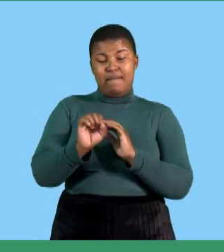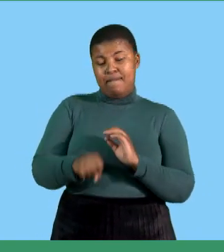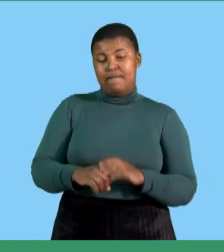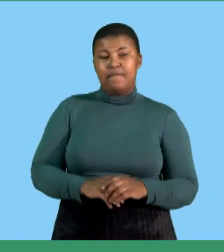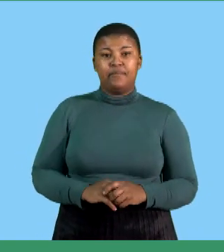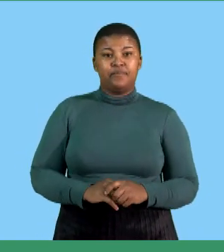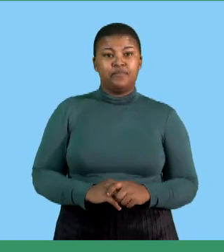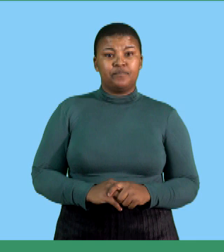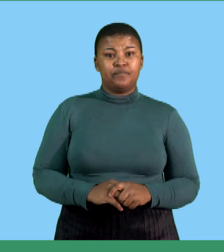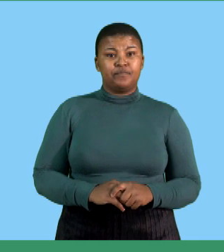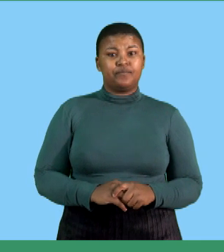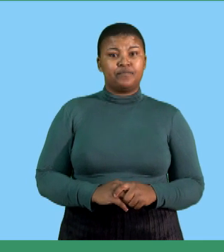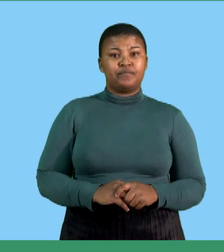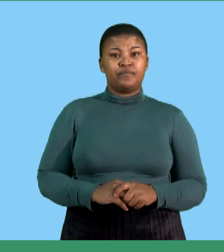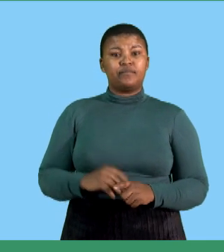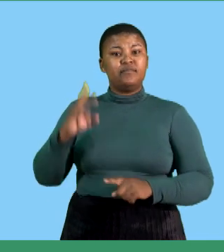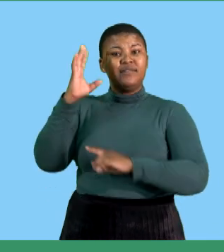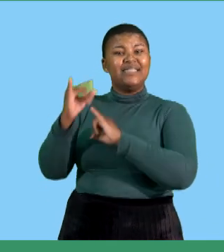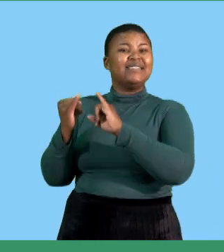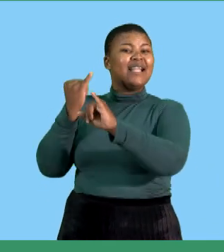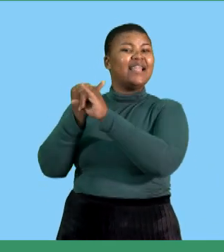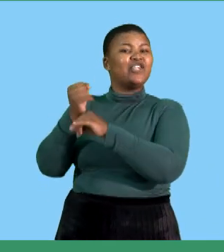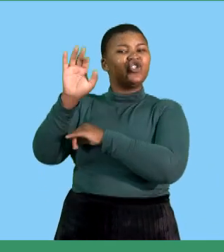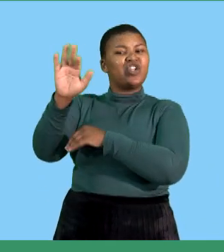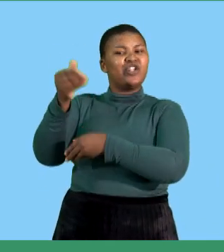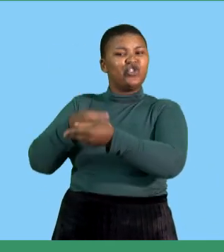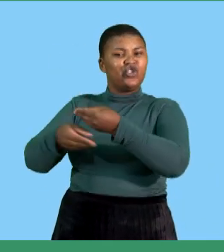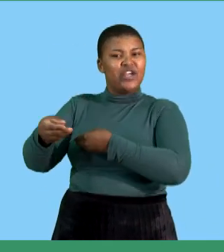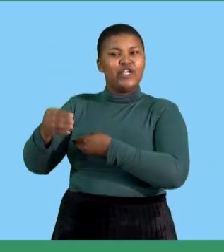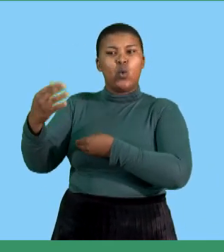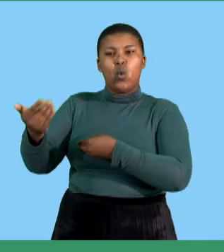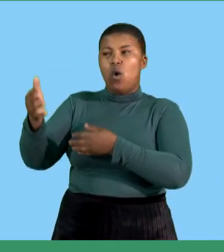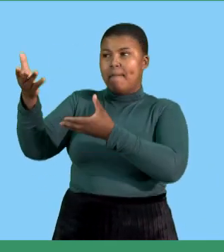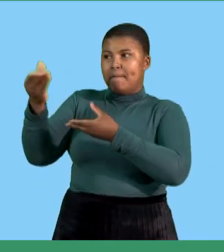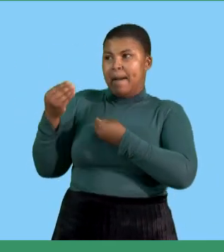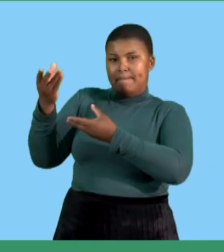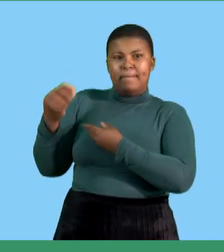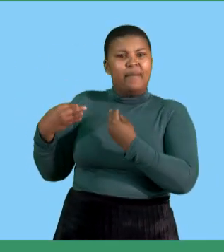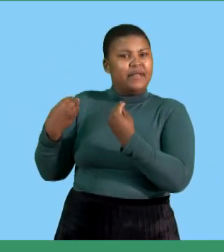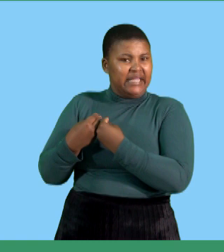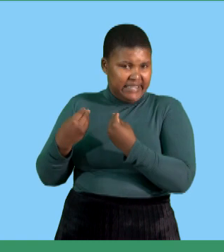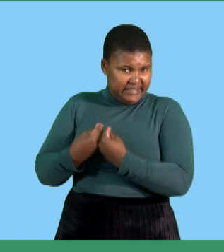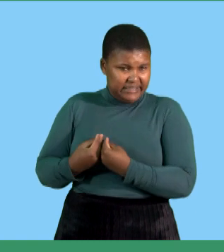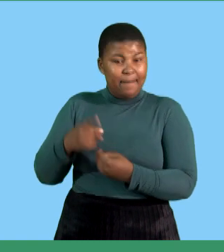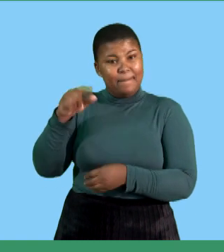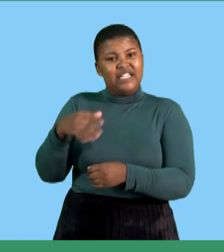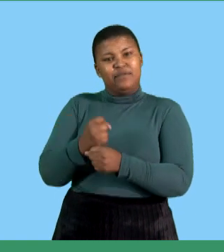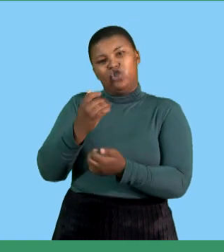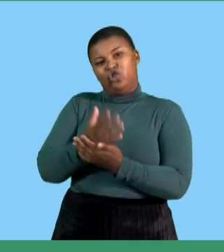concerned. International trading or export and importing requirements and the exchange rates, so you need to comply with